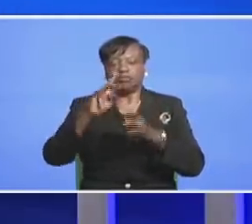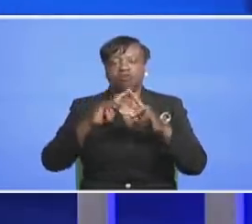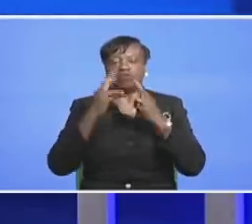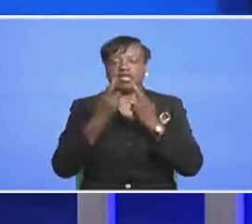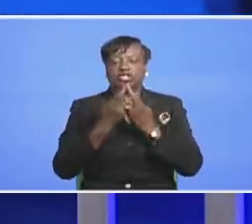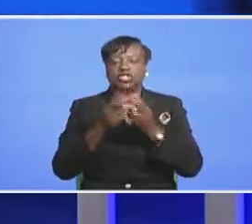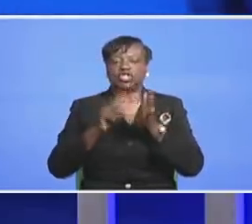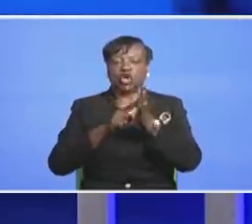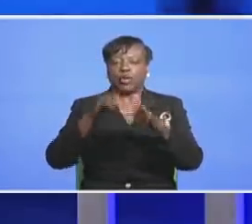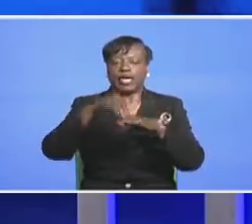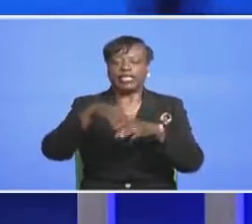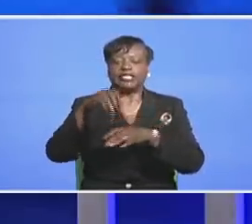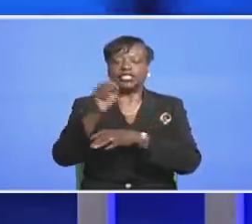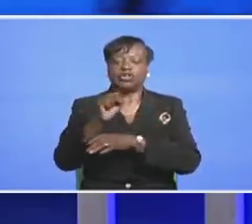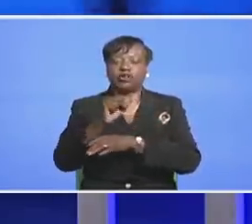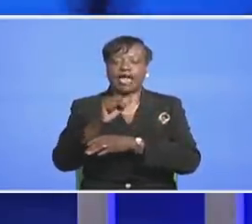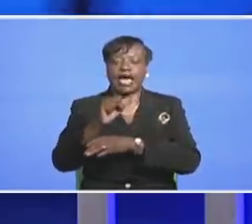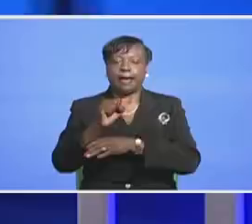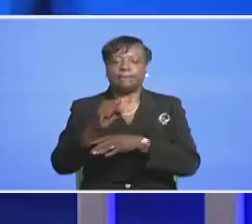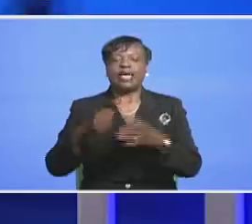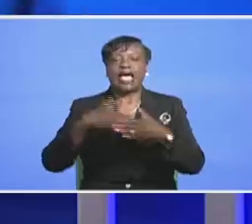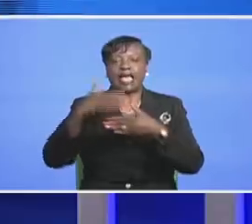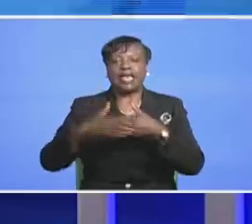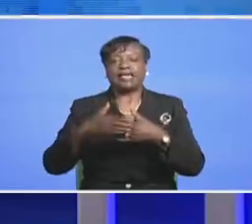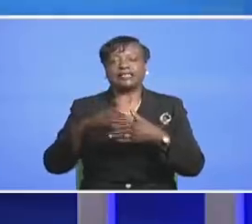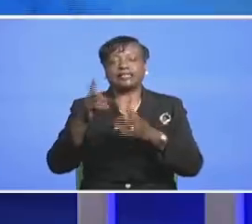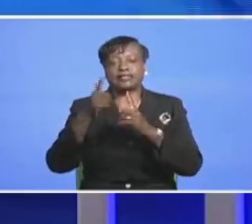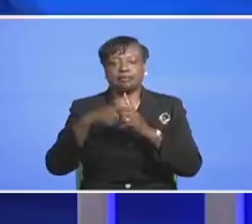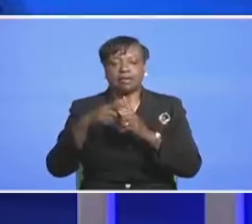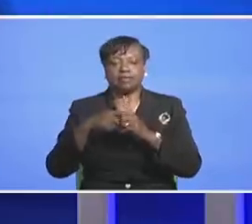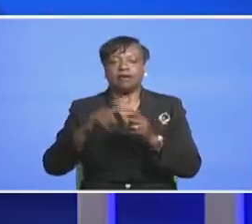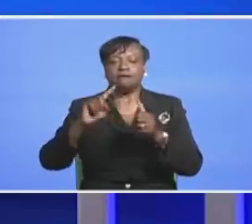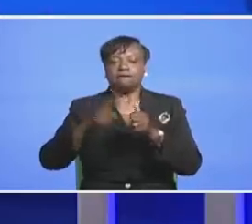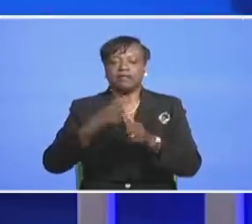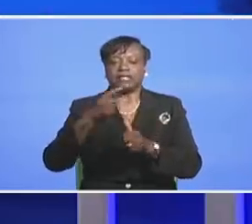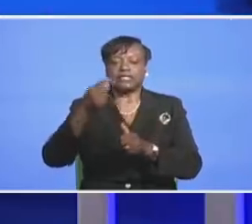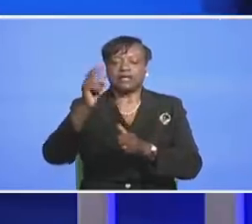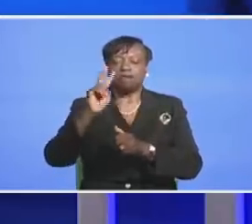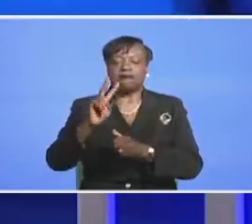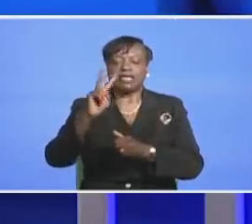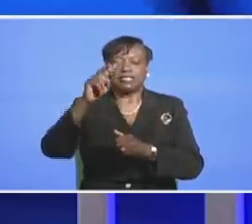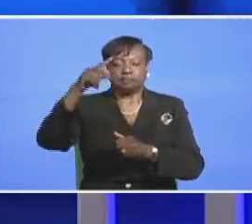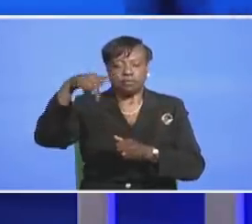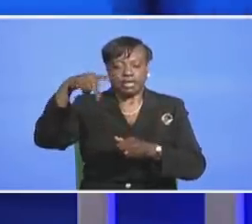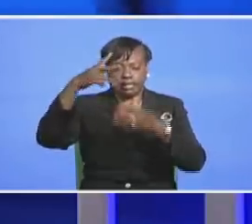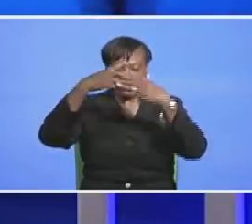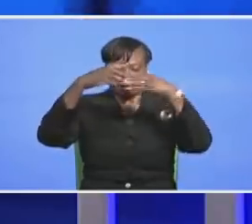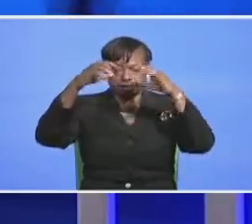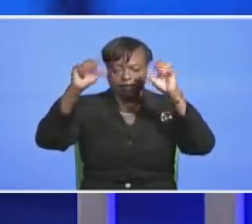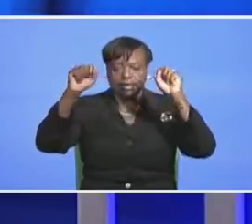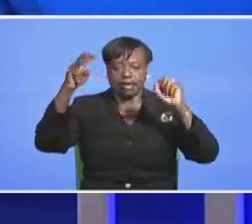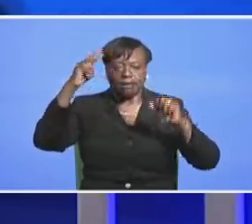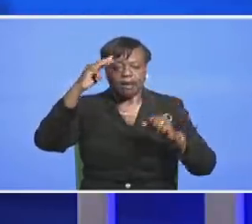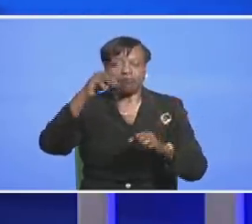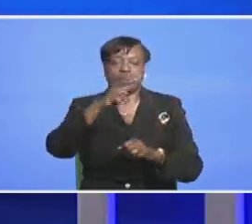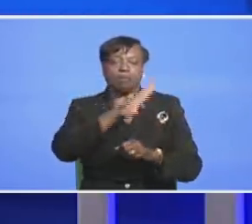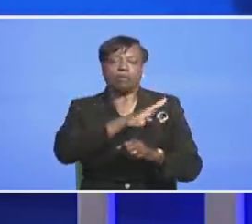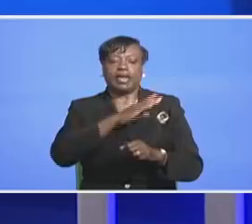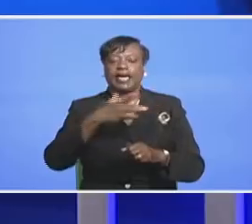Suriname next month. First Vice President in the Bahamas Basketball Federation, Mario Boleg, likes what he sees thus